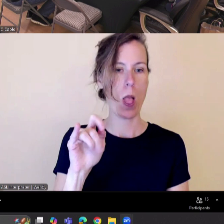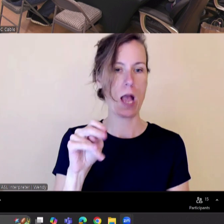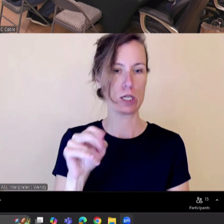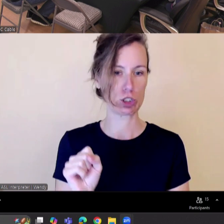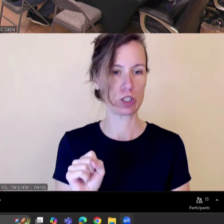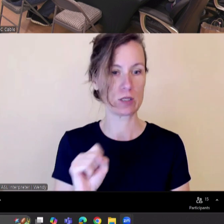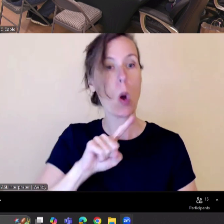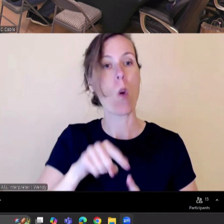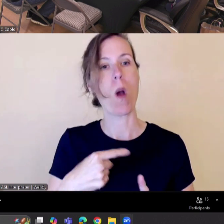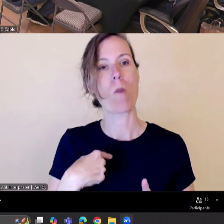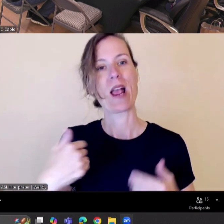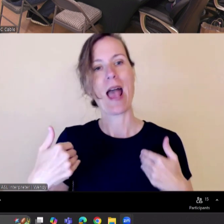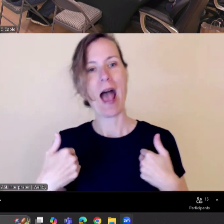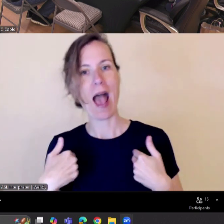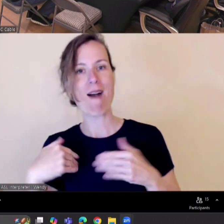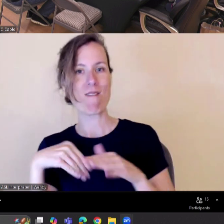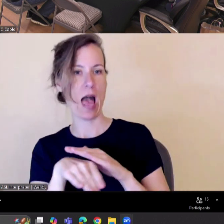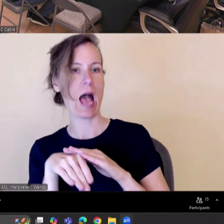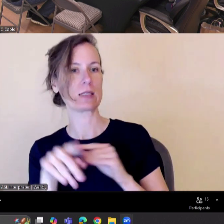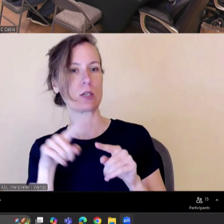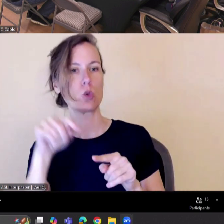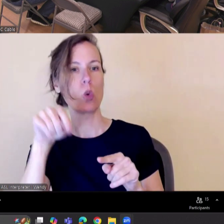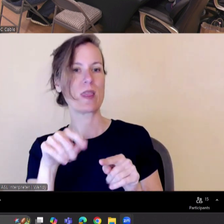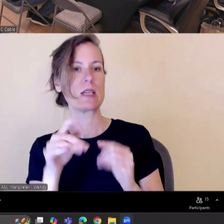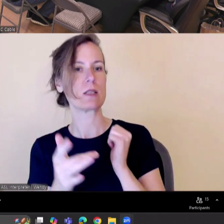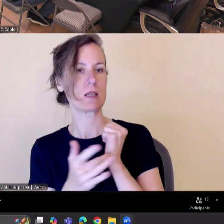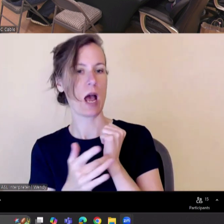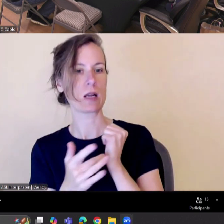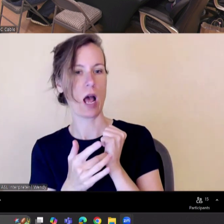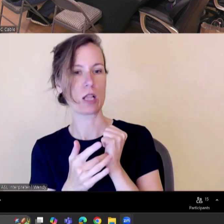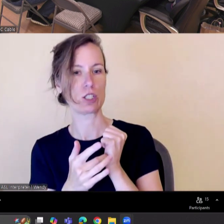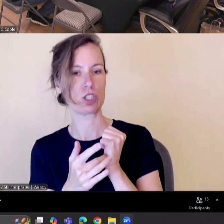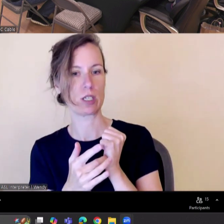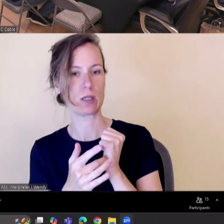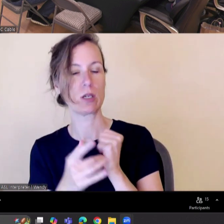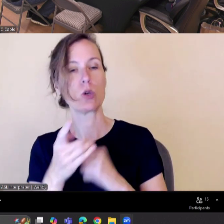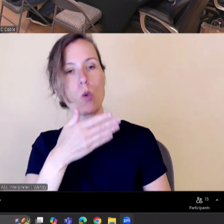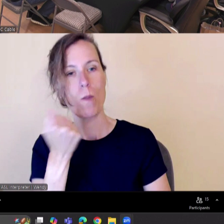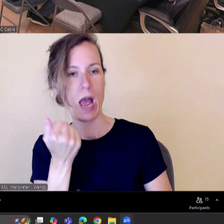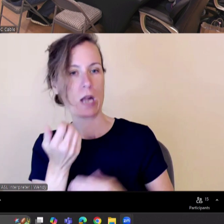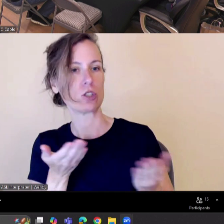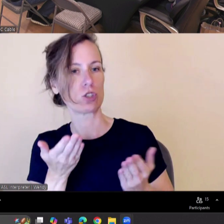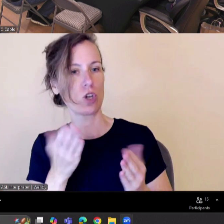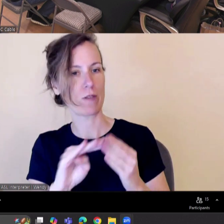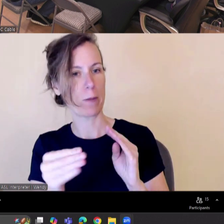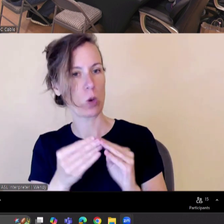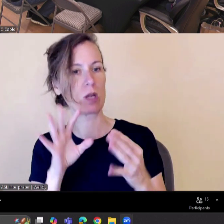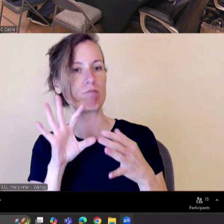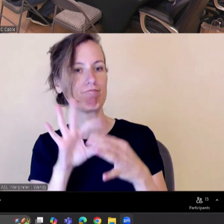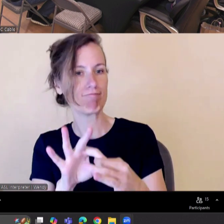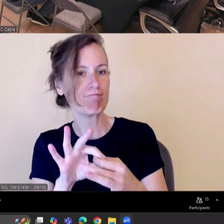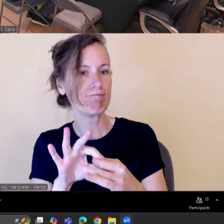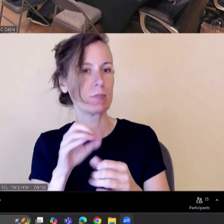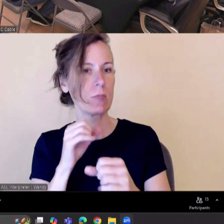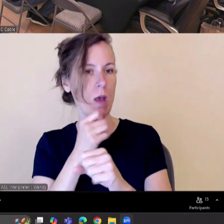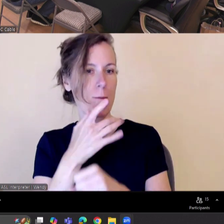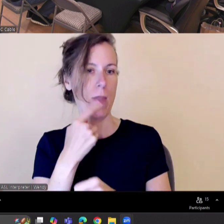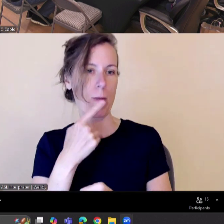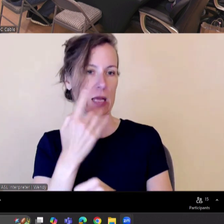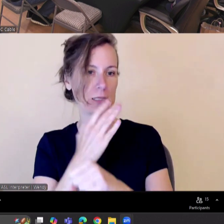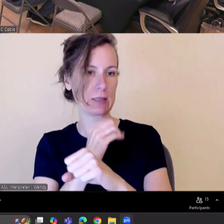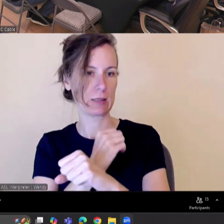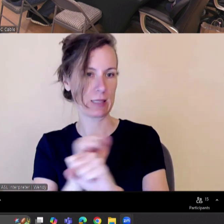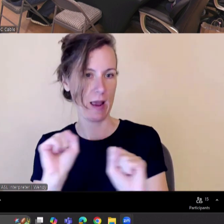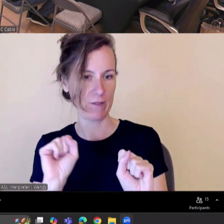the community as it relates to public safety. So I'm very, if I sound very direct in